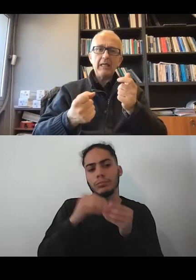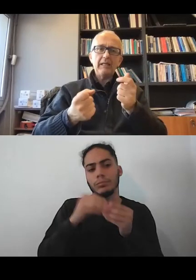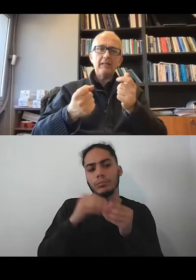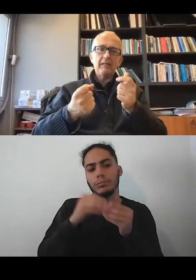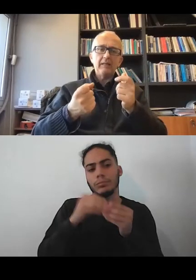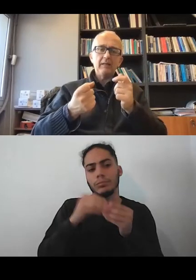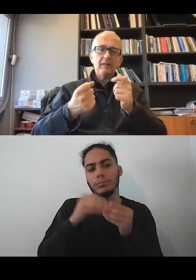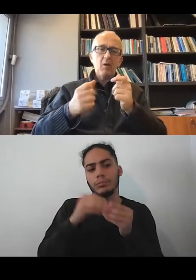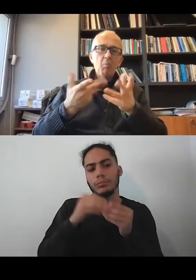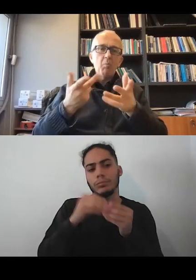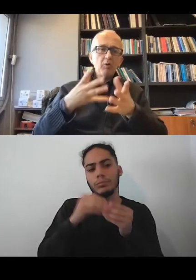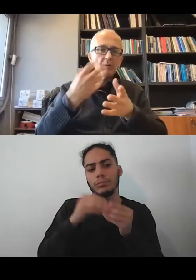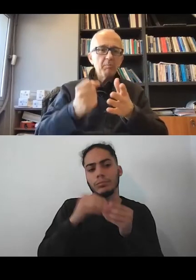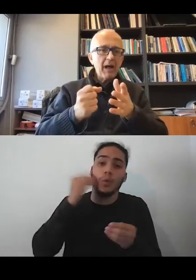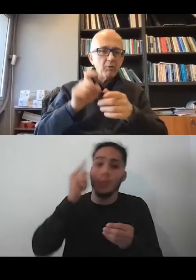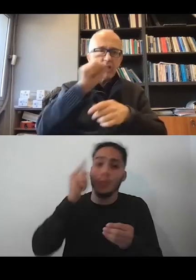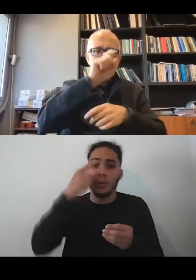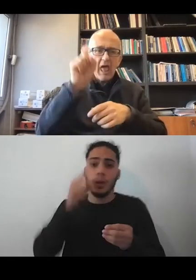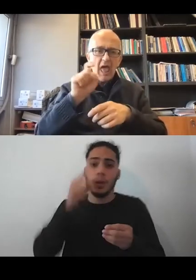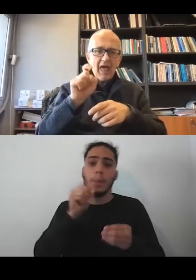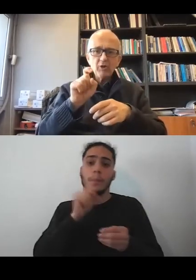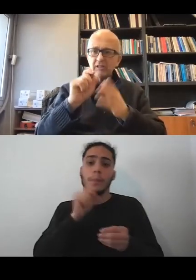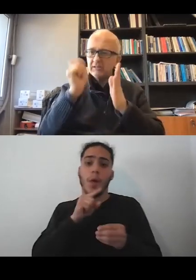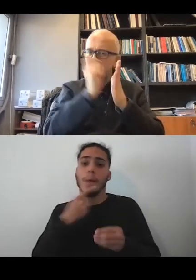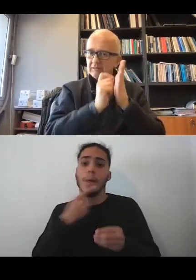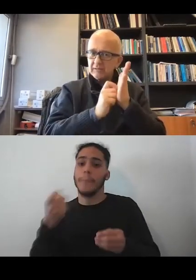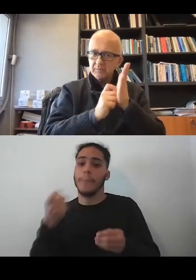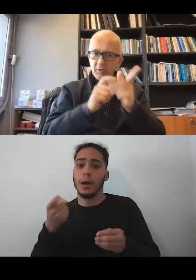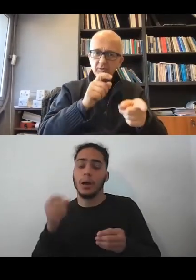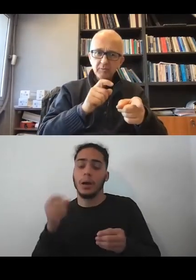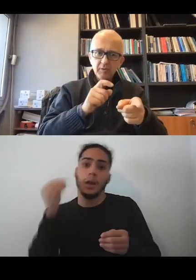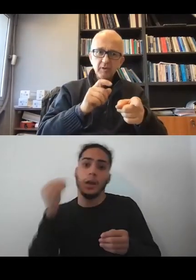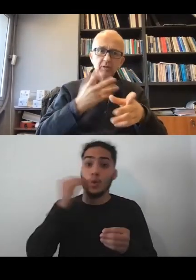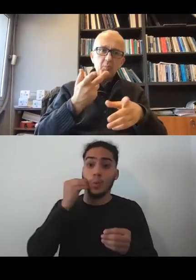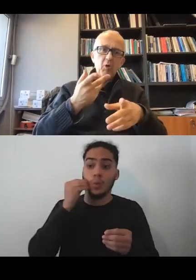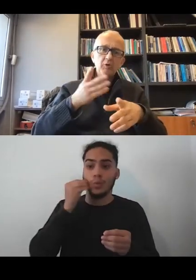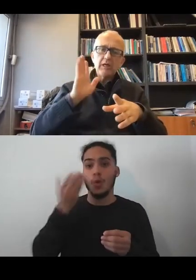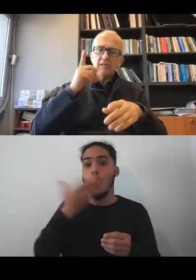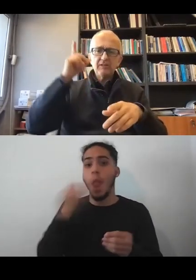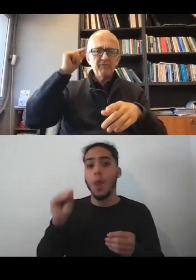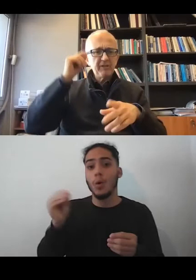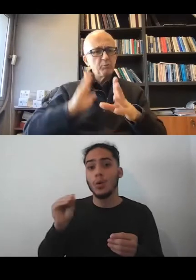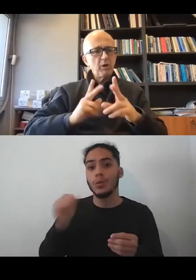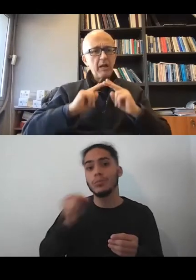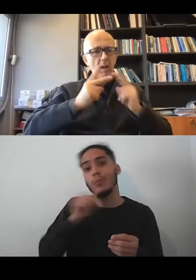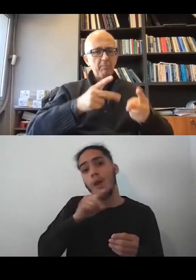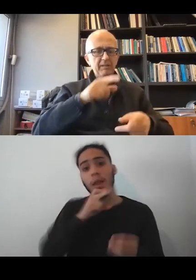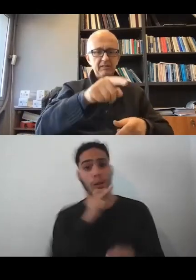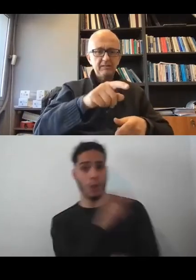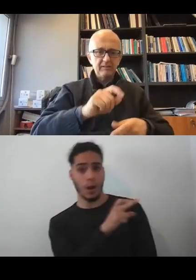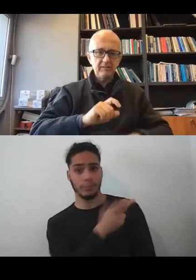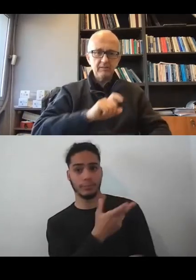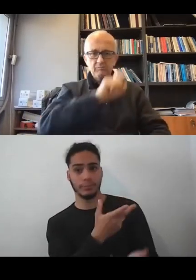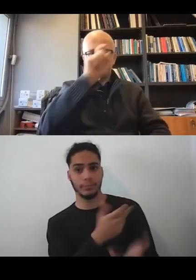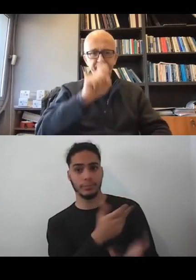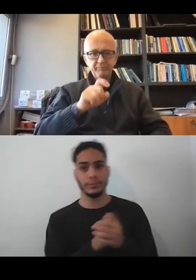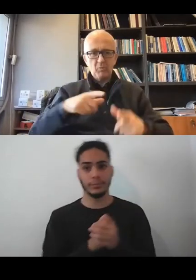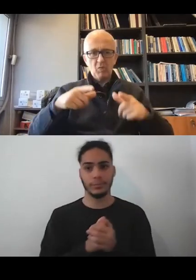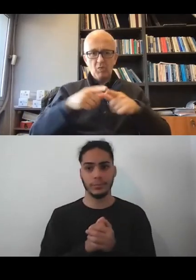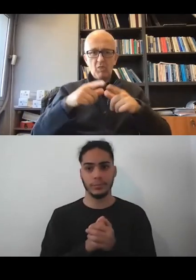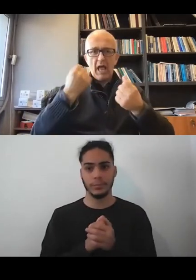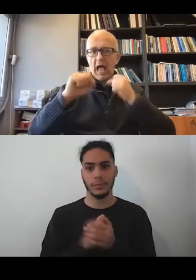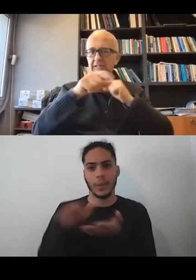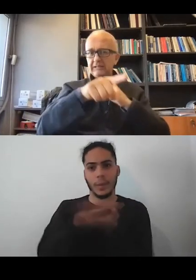student can give an answer to the quiz. It's based on the Moodle